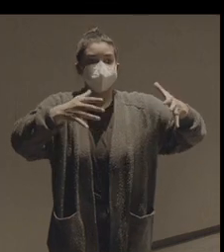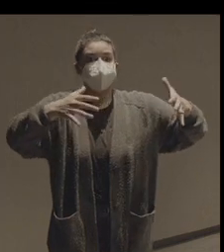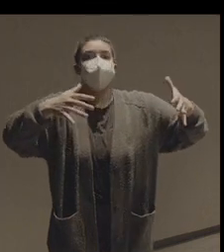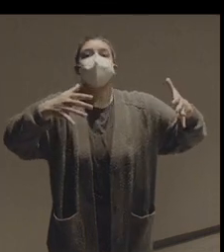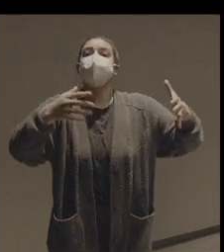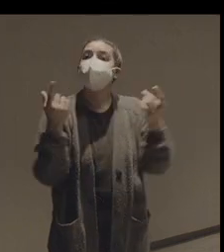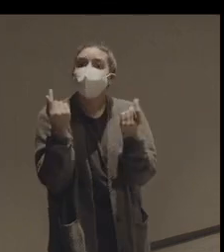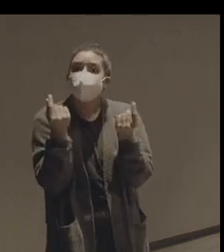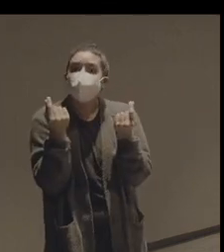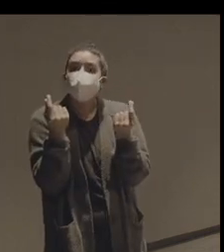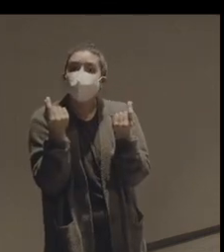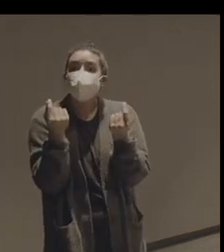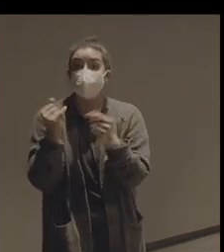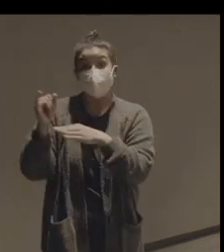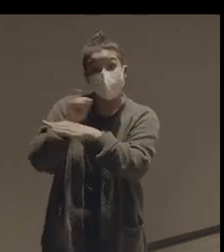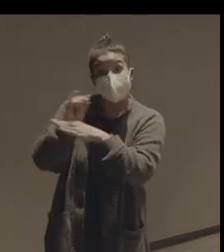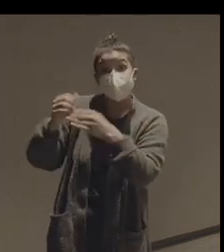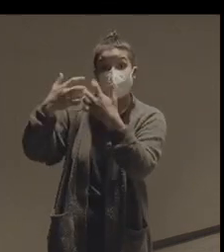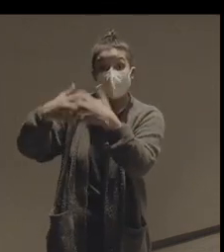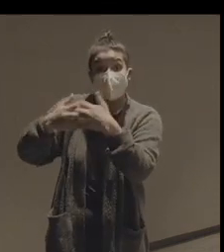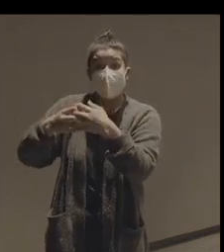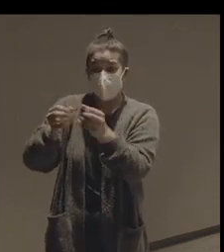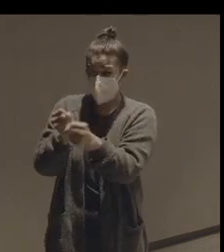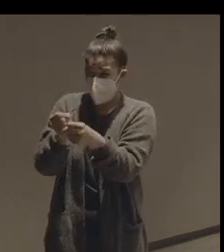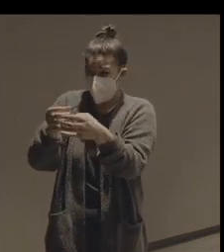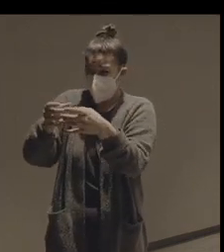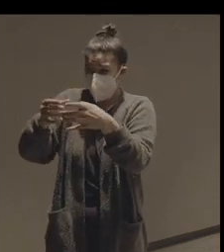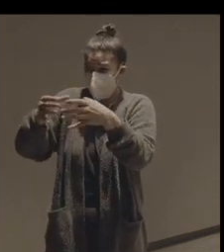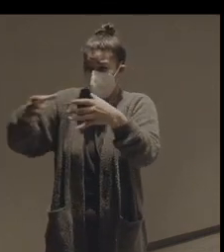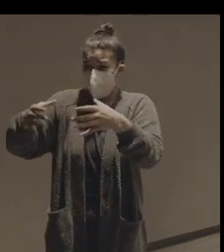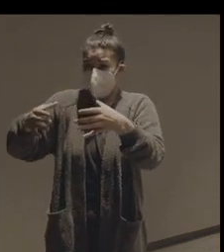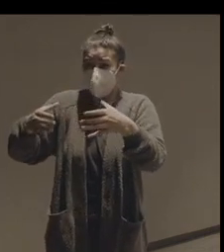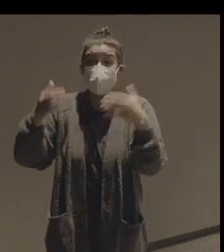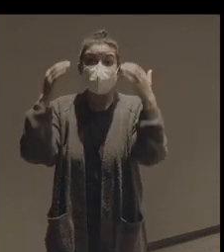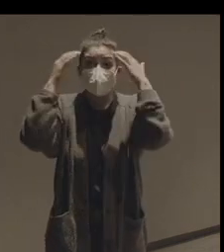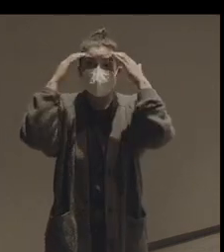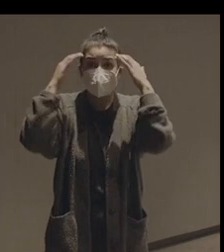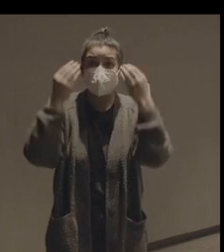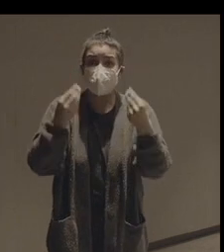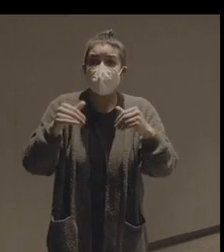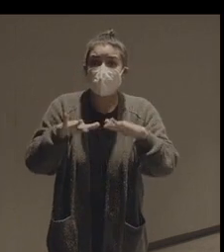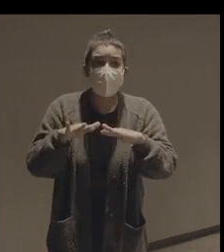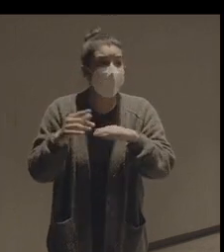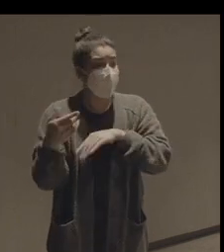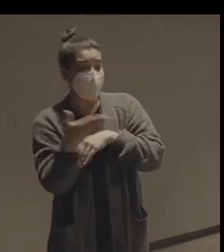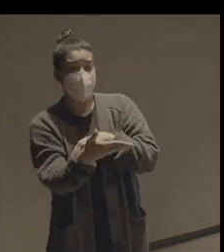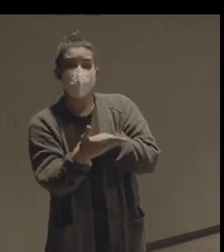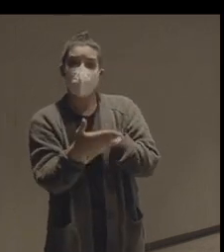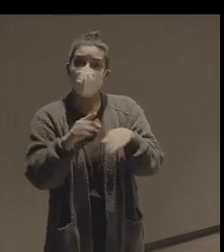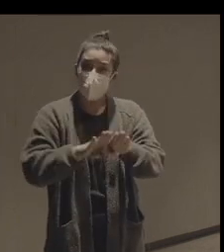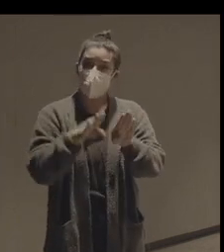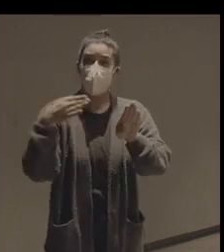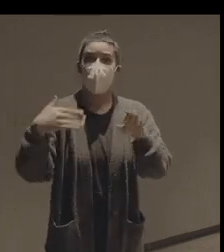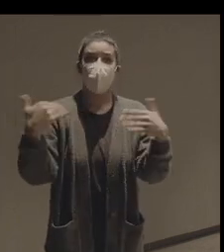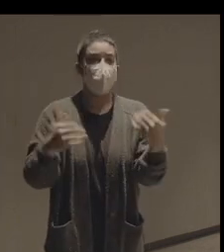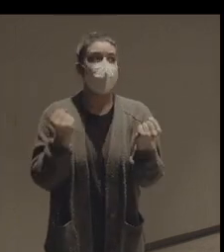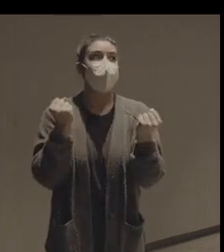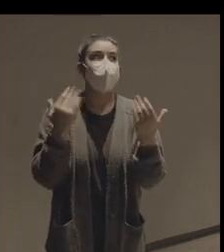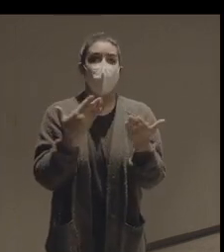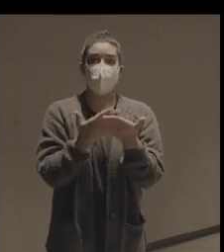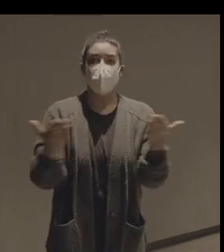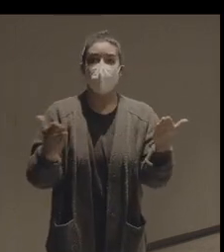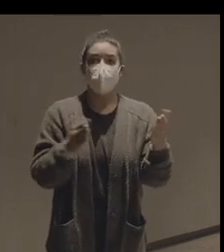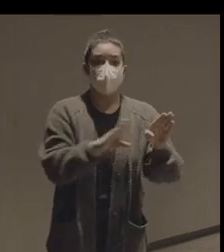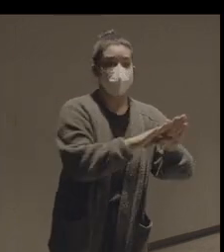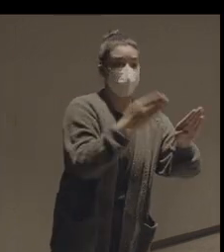future. Case study houses and Disneyland all pointed to an optimistic future. Like modernism, there was a belief in a newer,